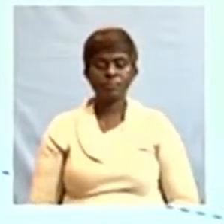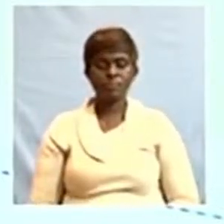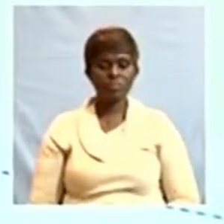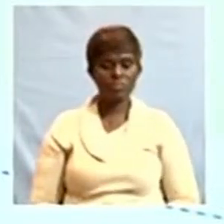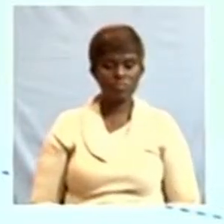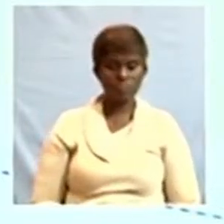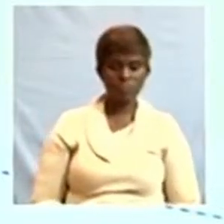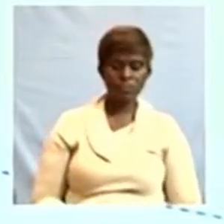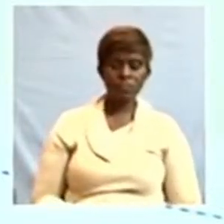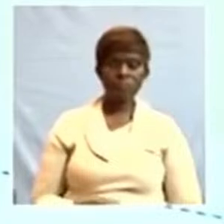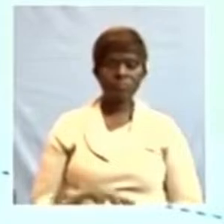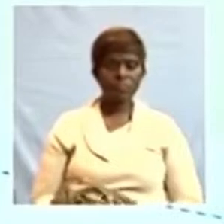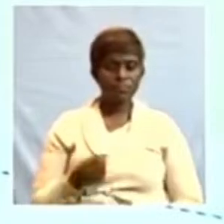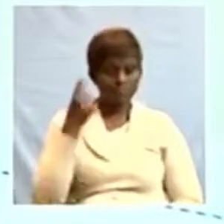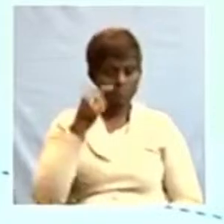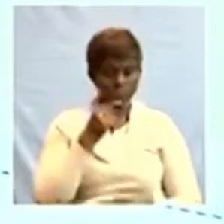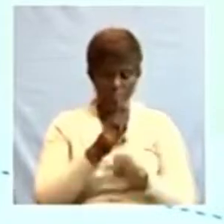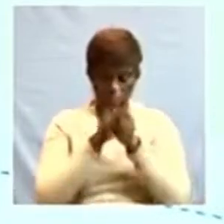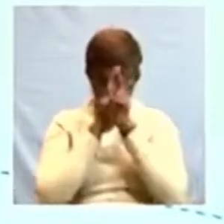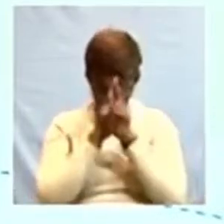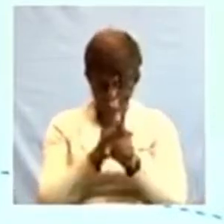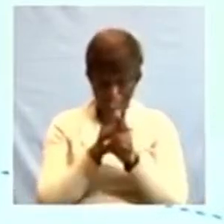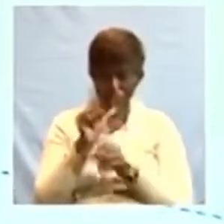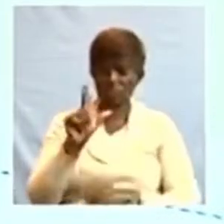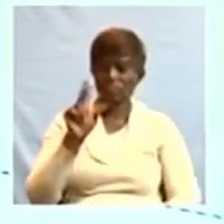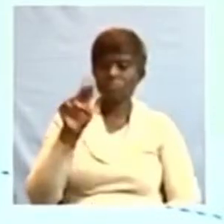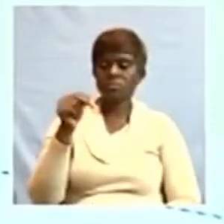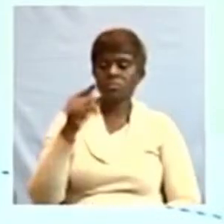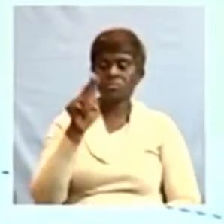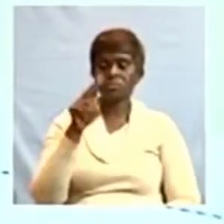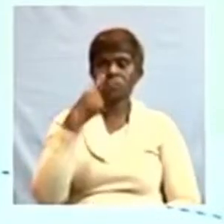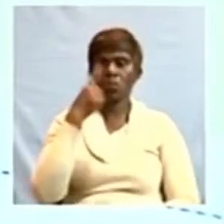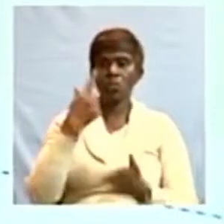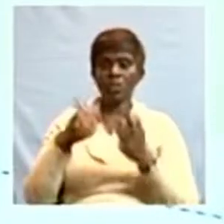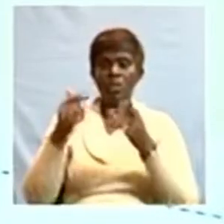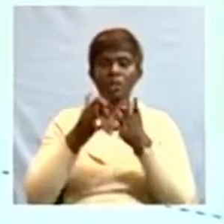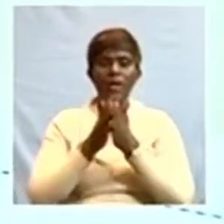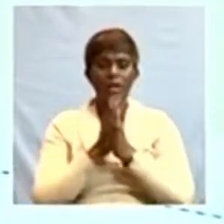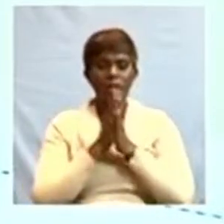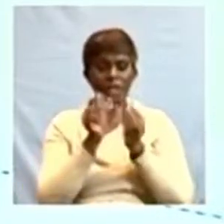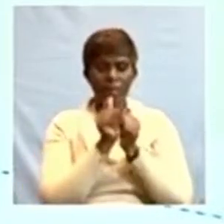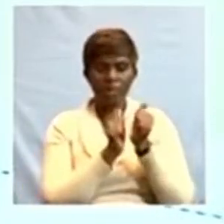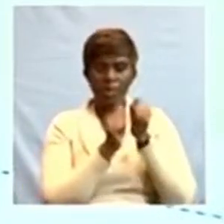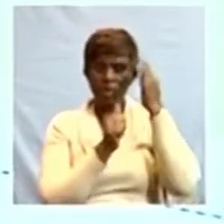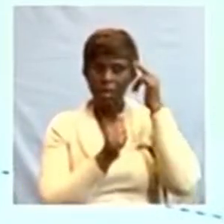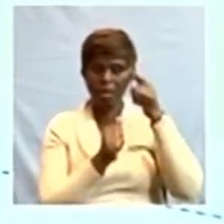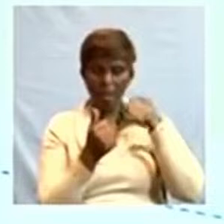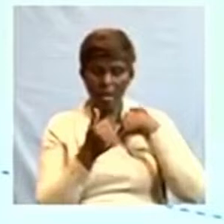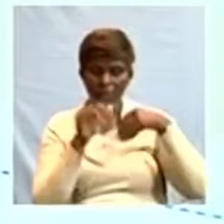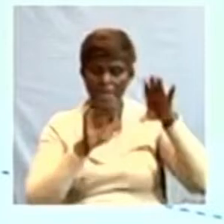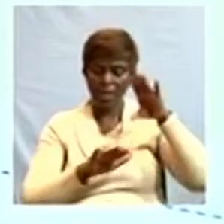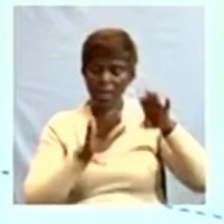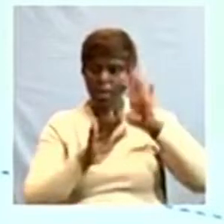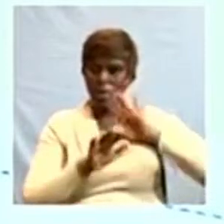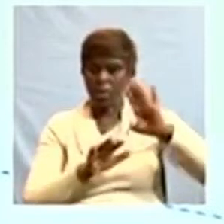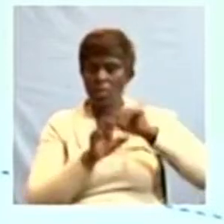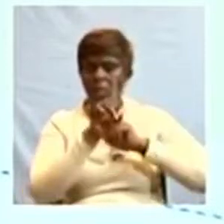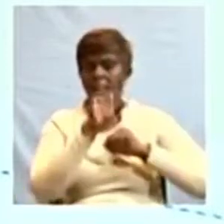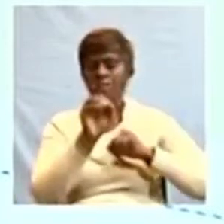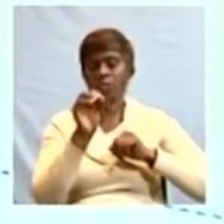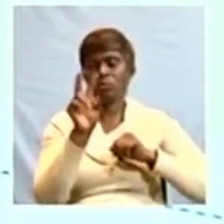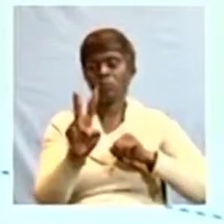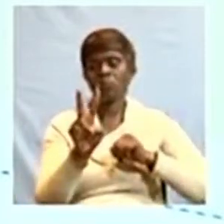That is for Honorable Lungu, who's asking about why there was a balance of